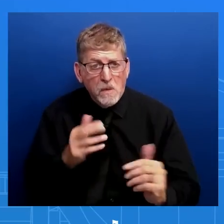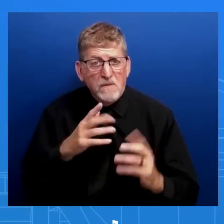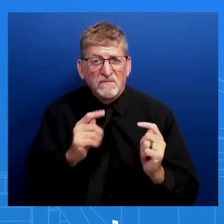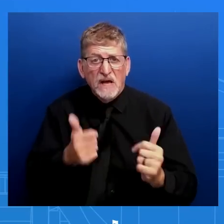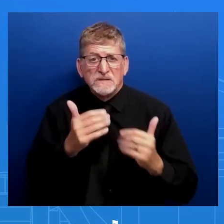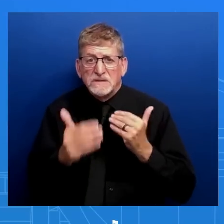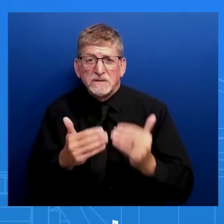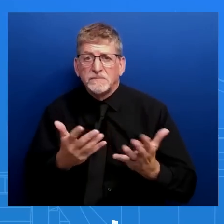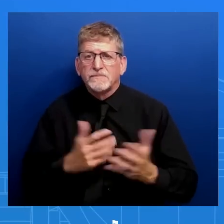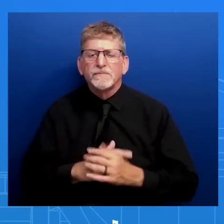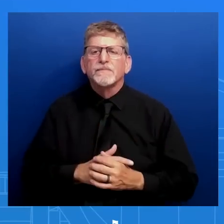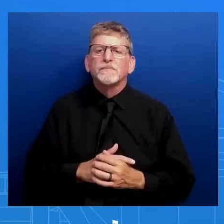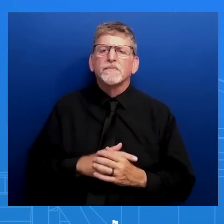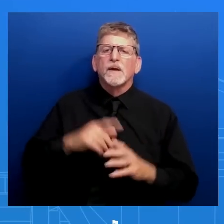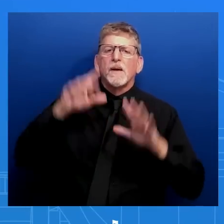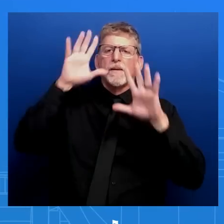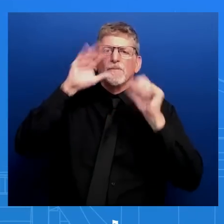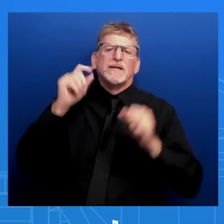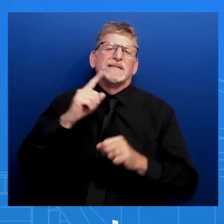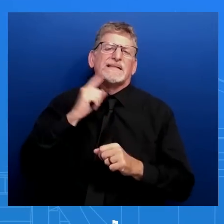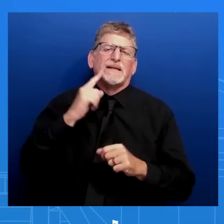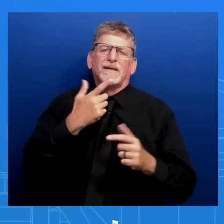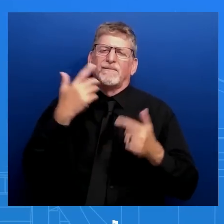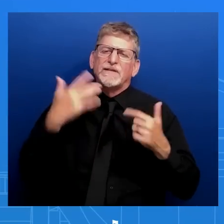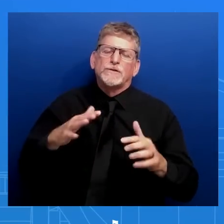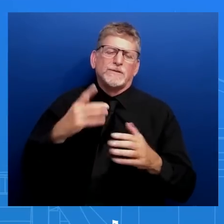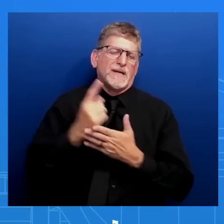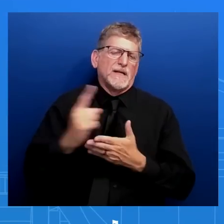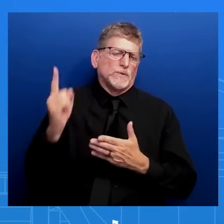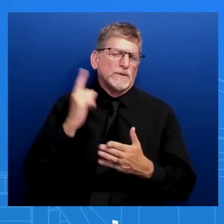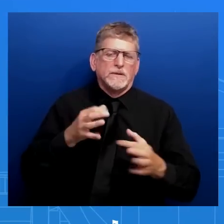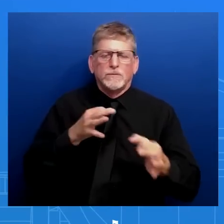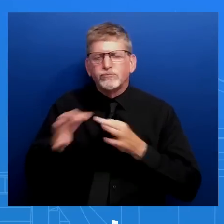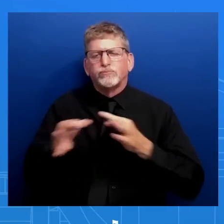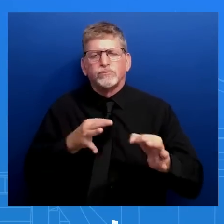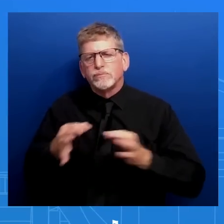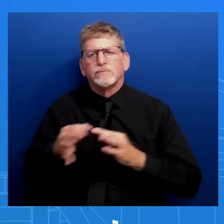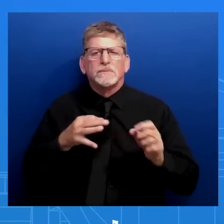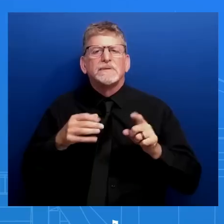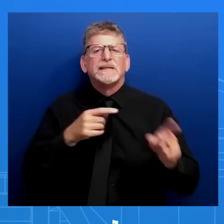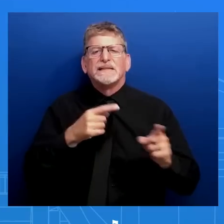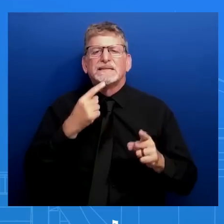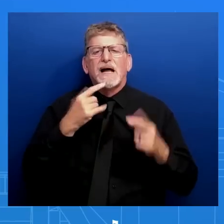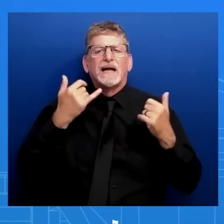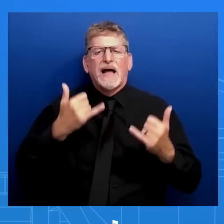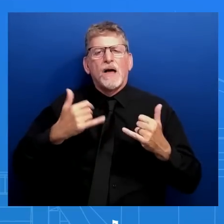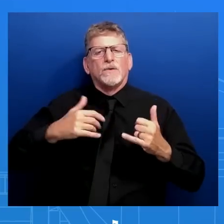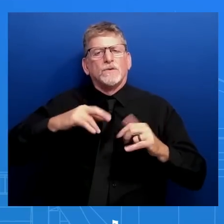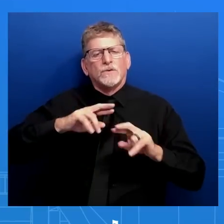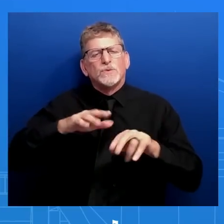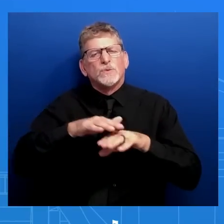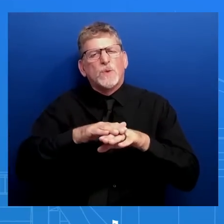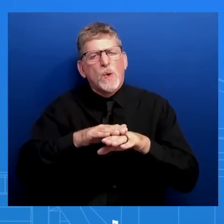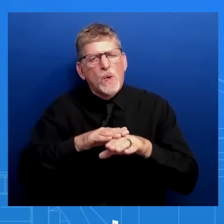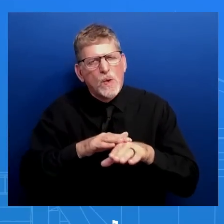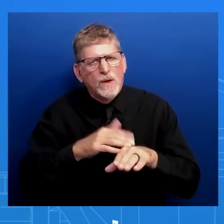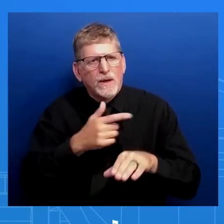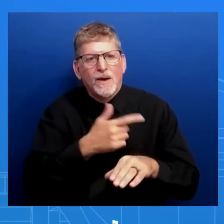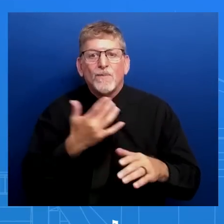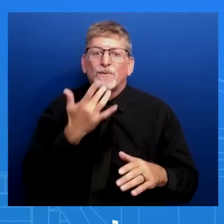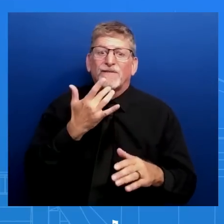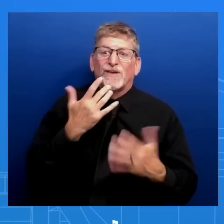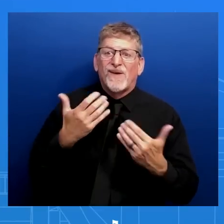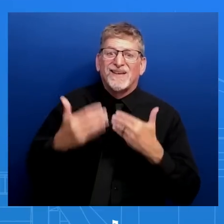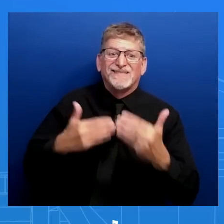that that it's going slower in some areas than he would have liked. He's the commander in chief. You know, he gets to make